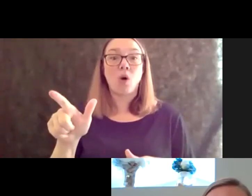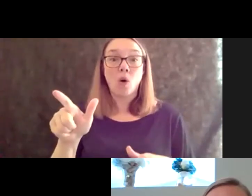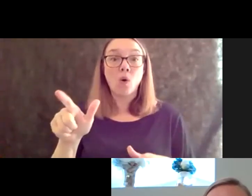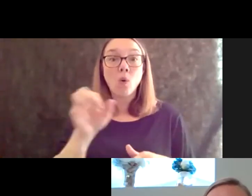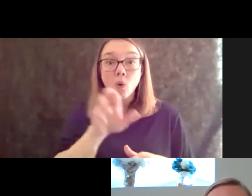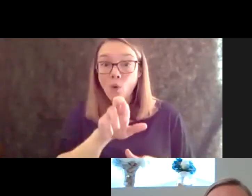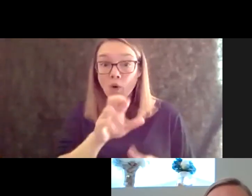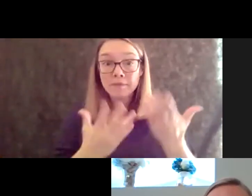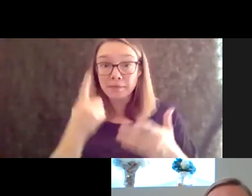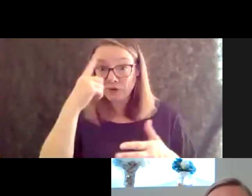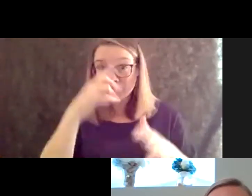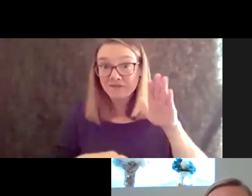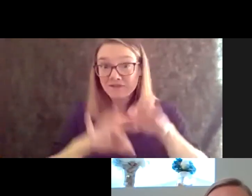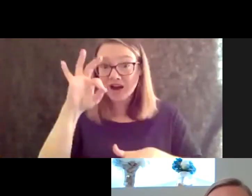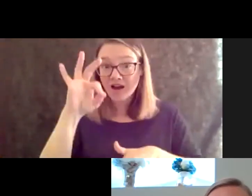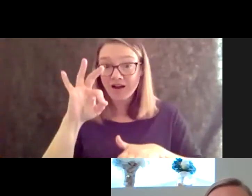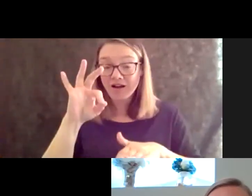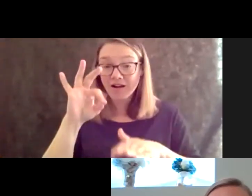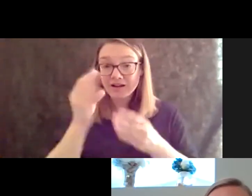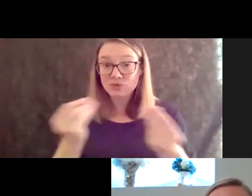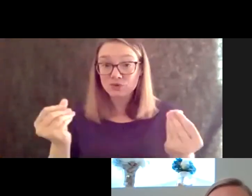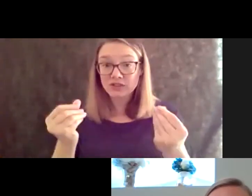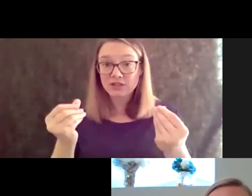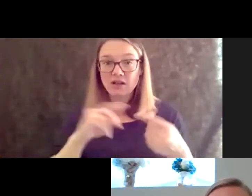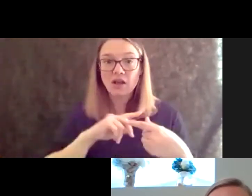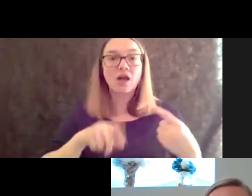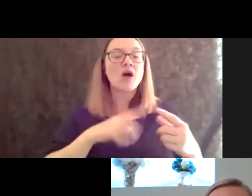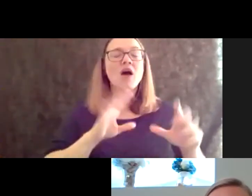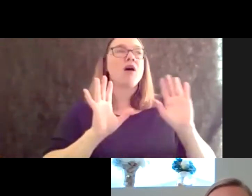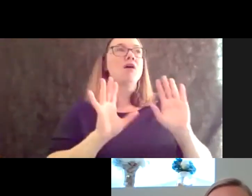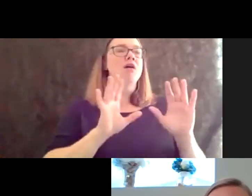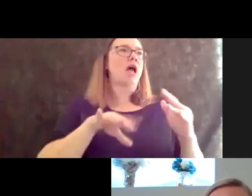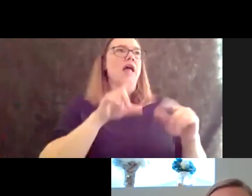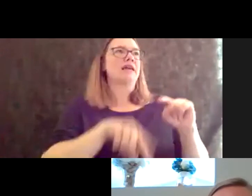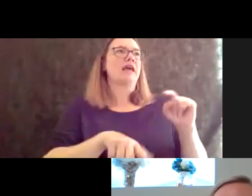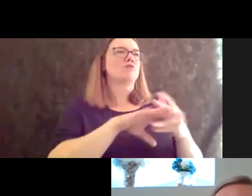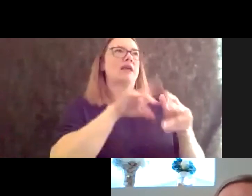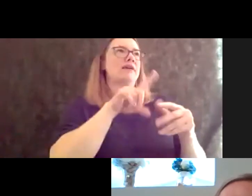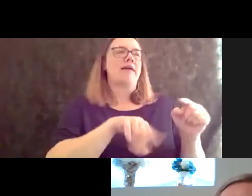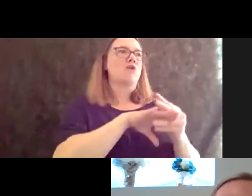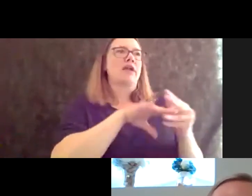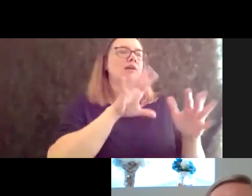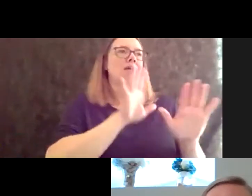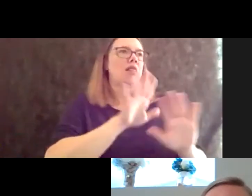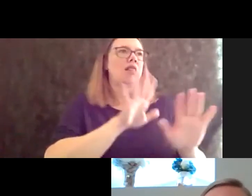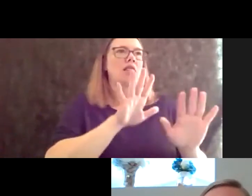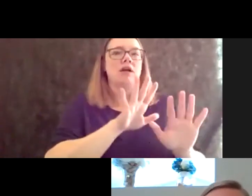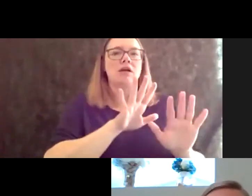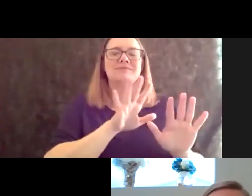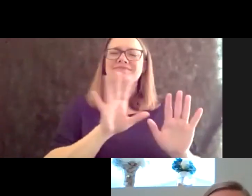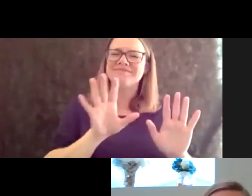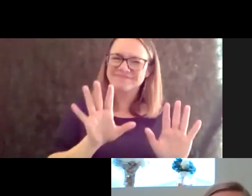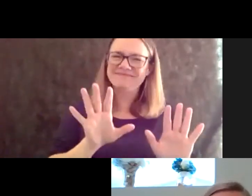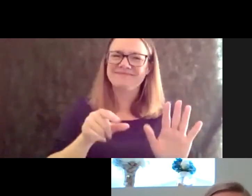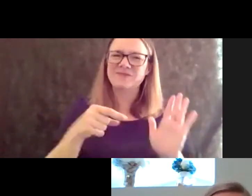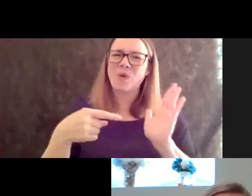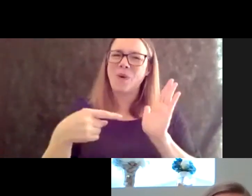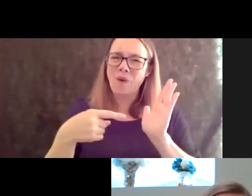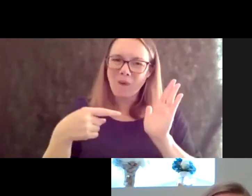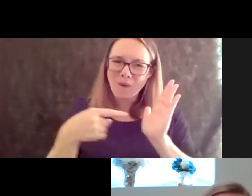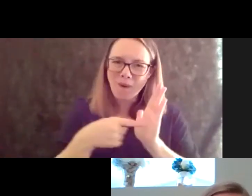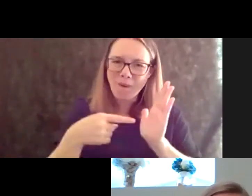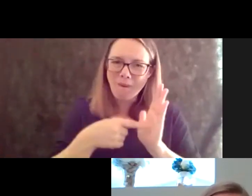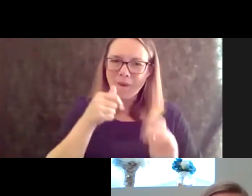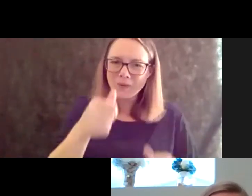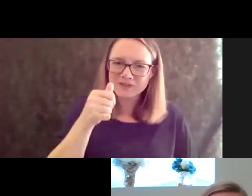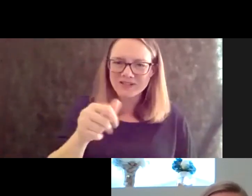So right when you feel like you can't take a break is when you need to take a break. You owe yourself 30 minutes. Nothing's gonna happen if you